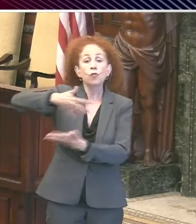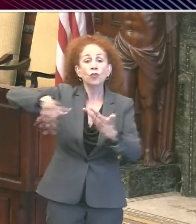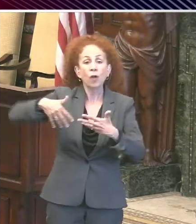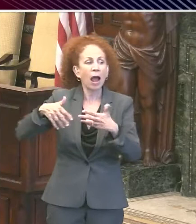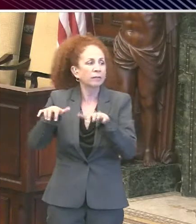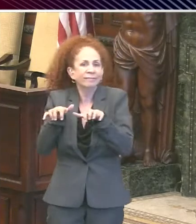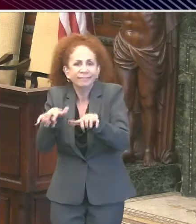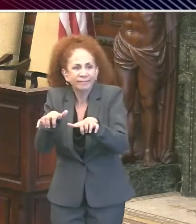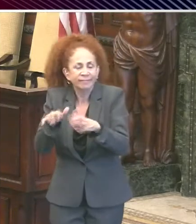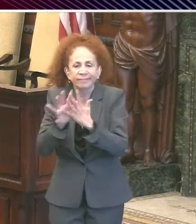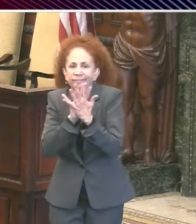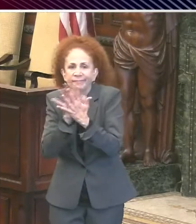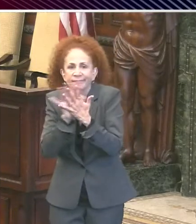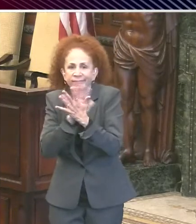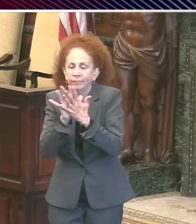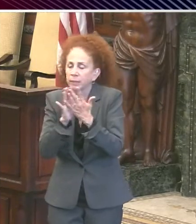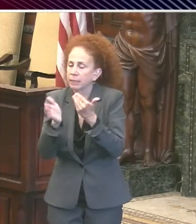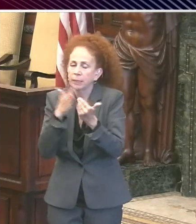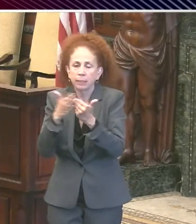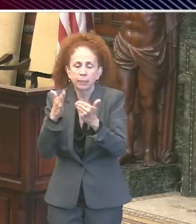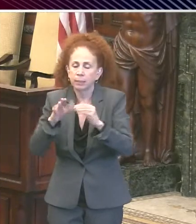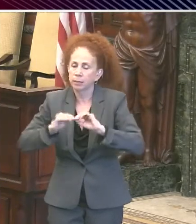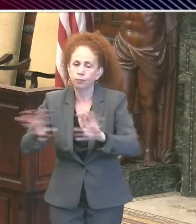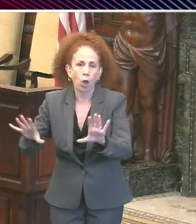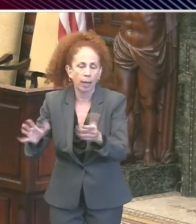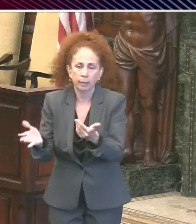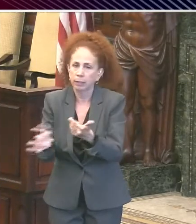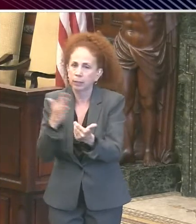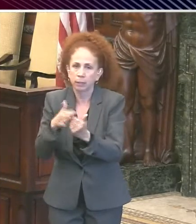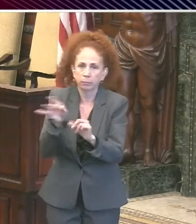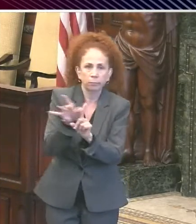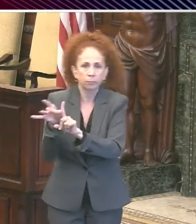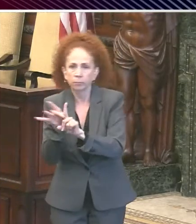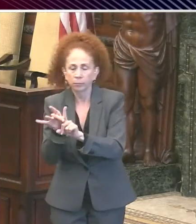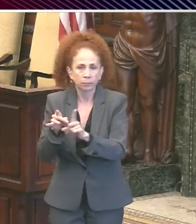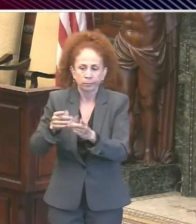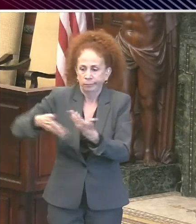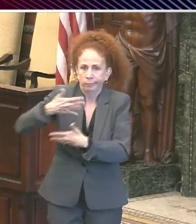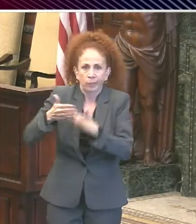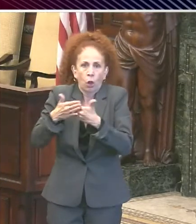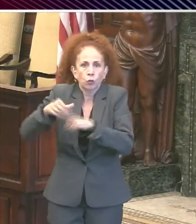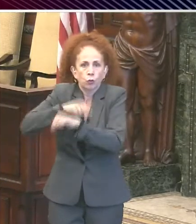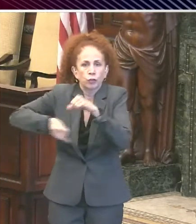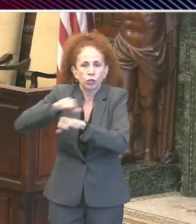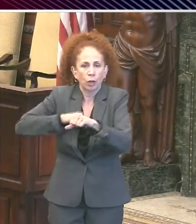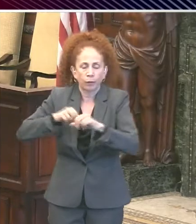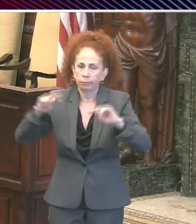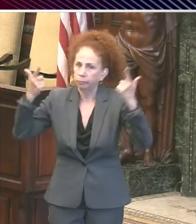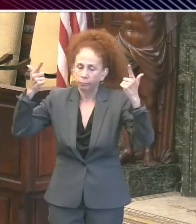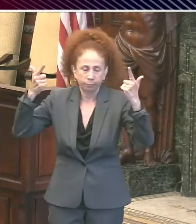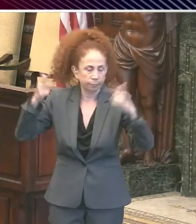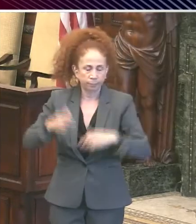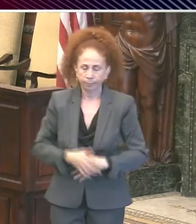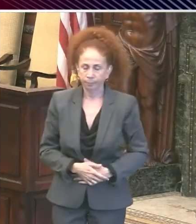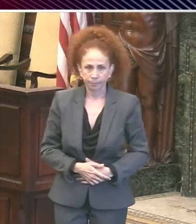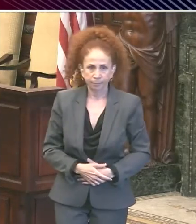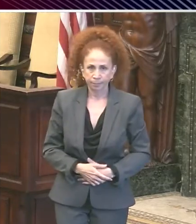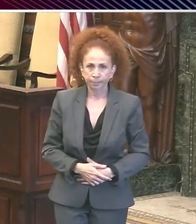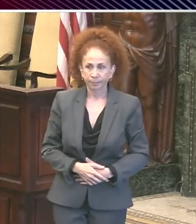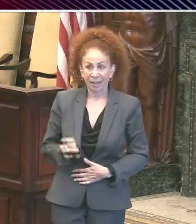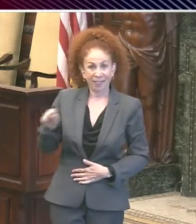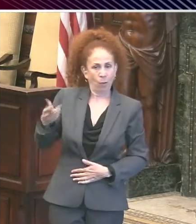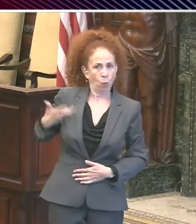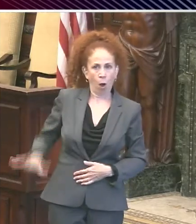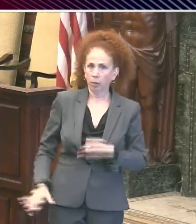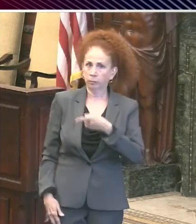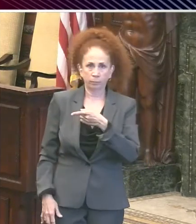together, lots of opportunity for spread. Likewise on the right where people are grouped around, very close to each other, lots of opportunities for spread. That's what we